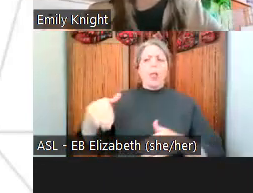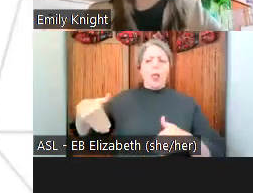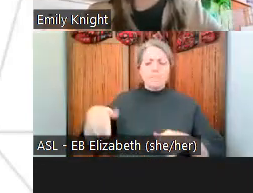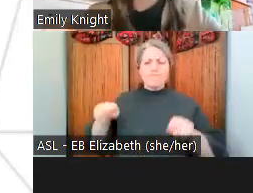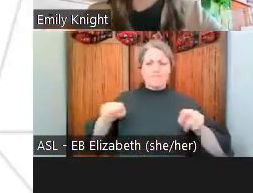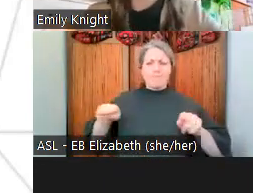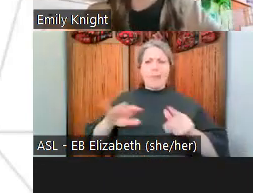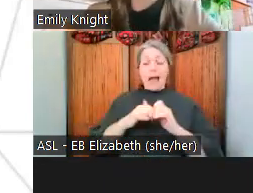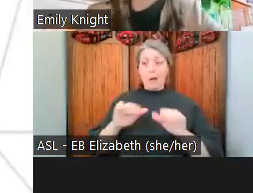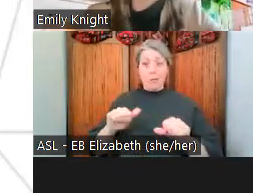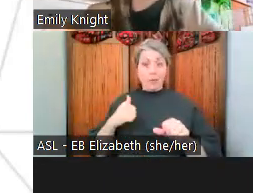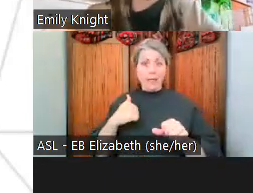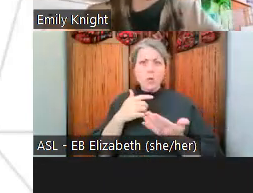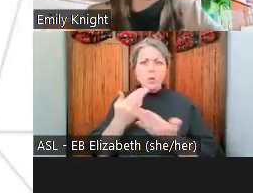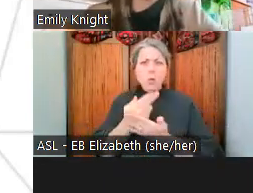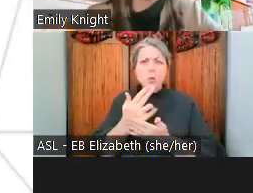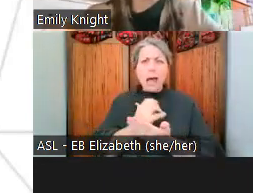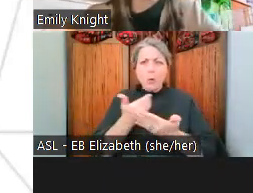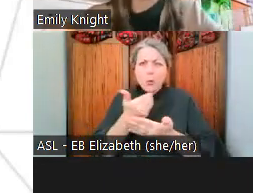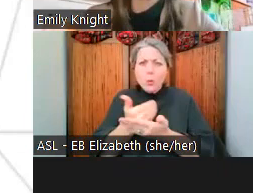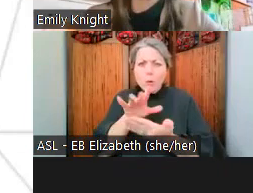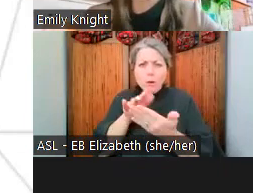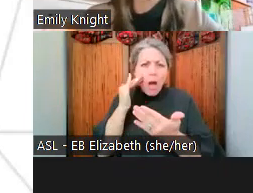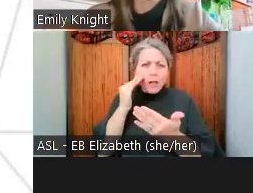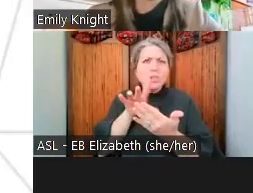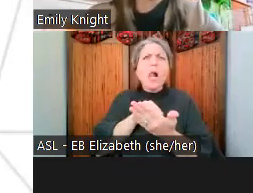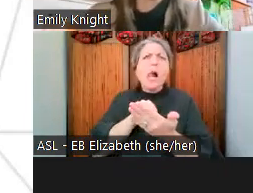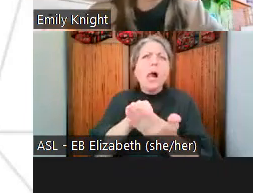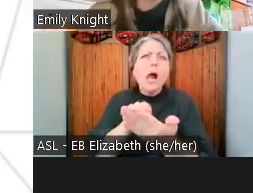use the new knowledge that we are gathering from our studies?